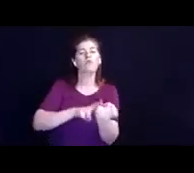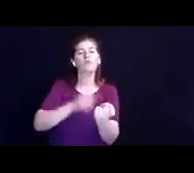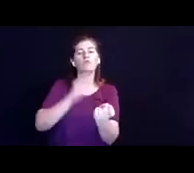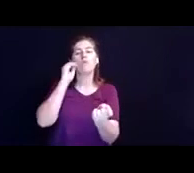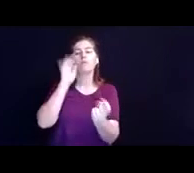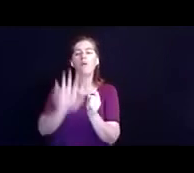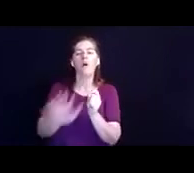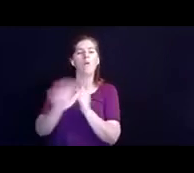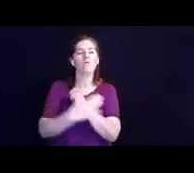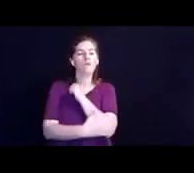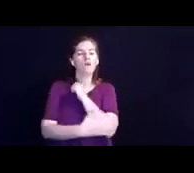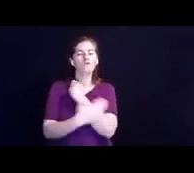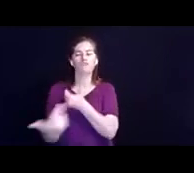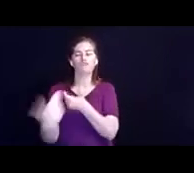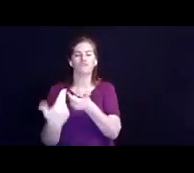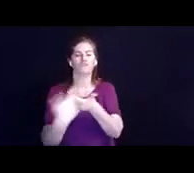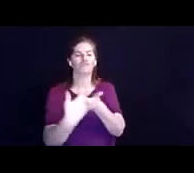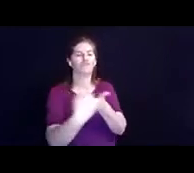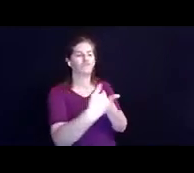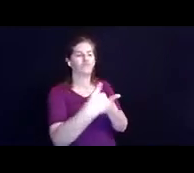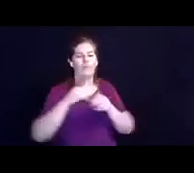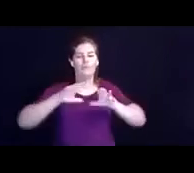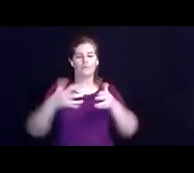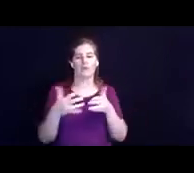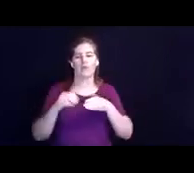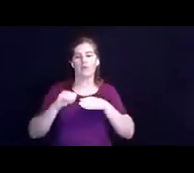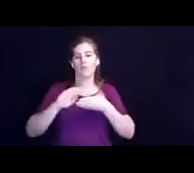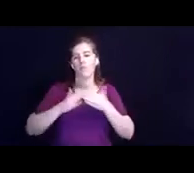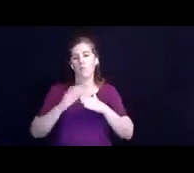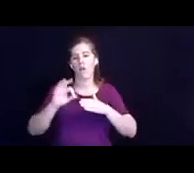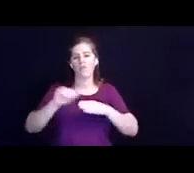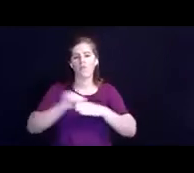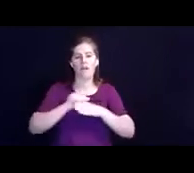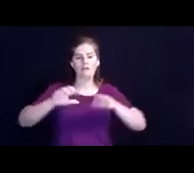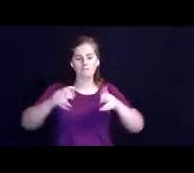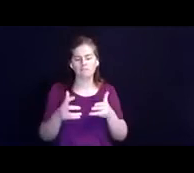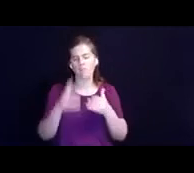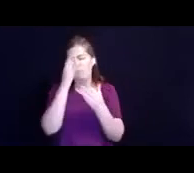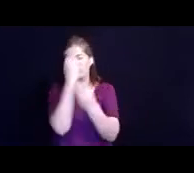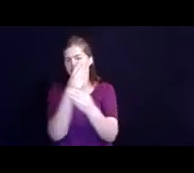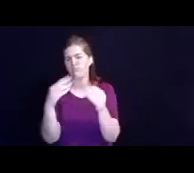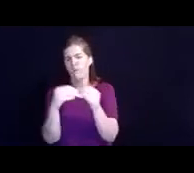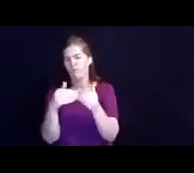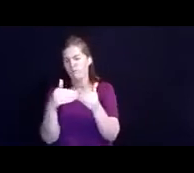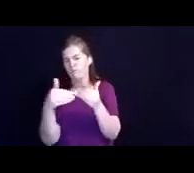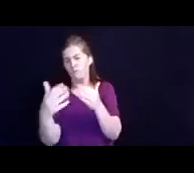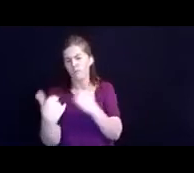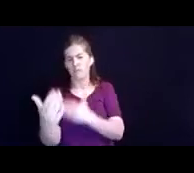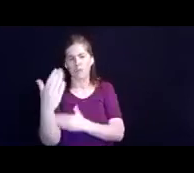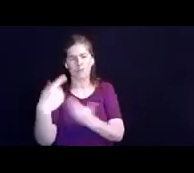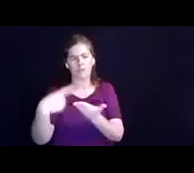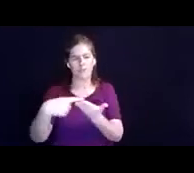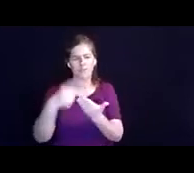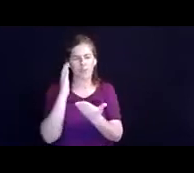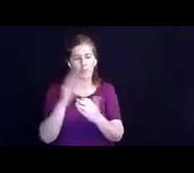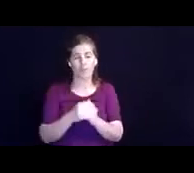join in this community of practice. And we'll share a little bit more about it as we go through this morning's conversation.